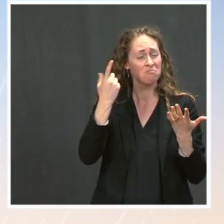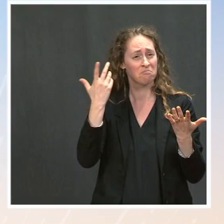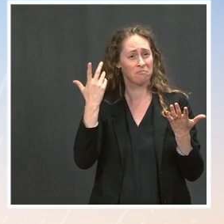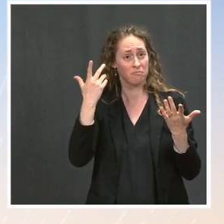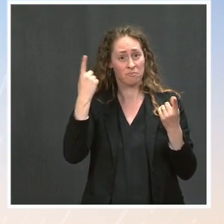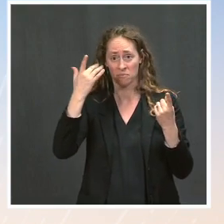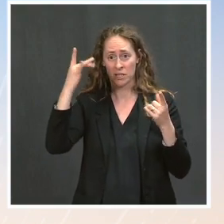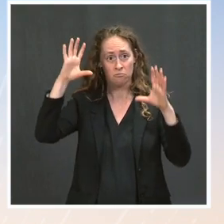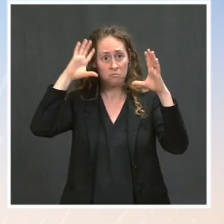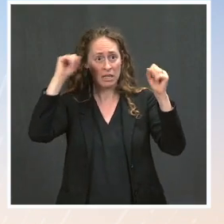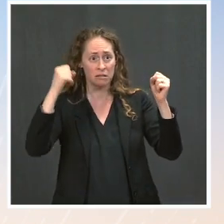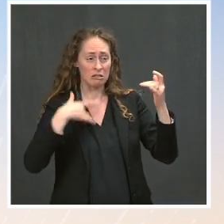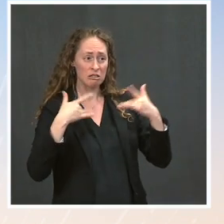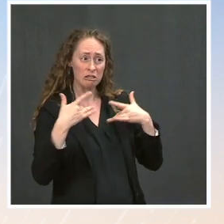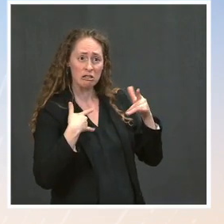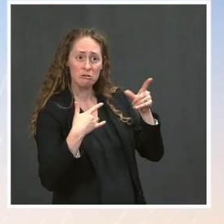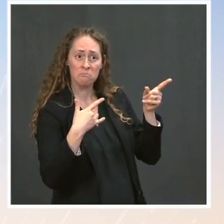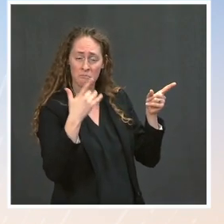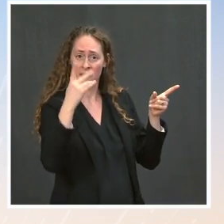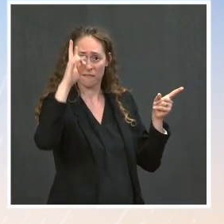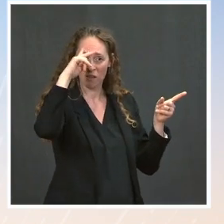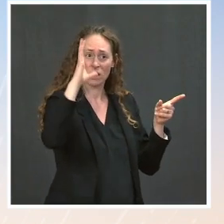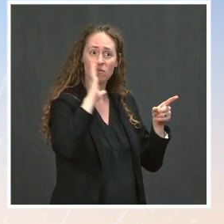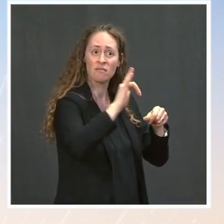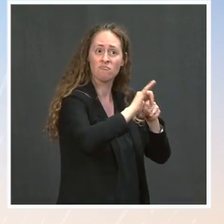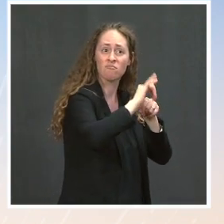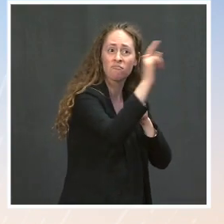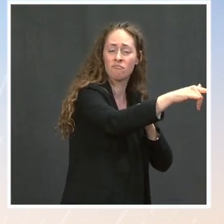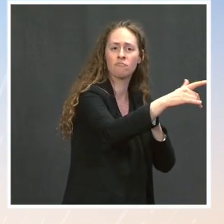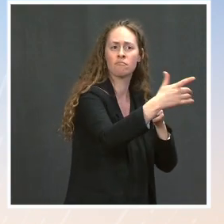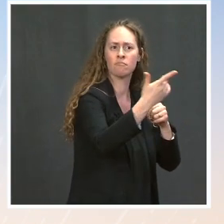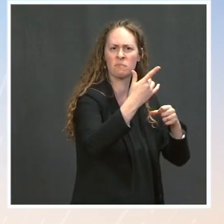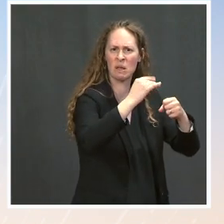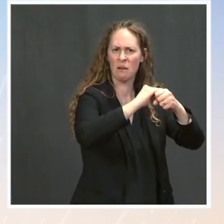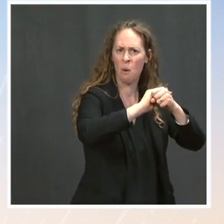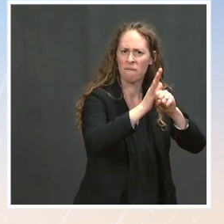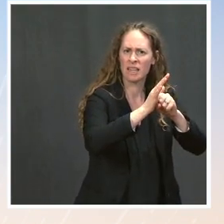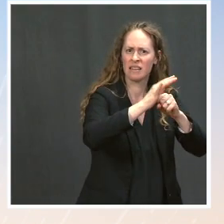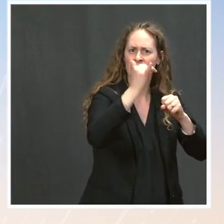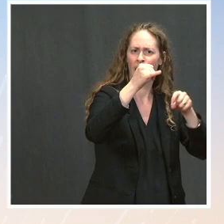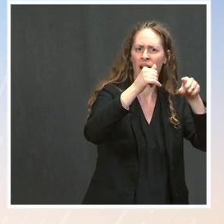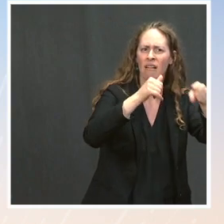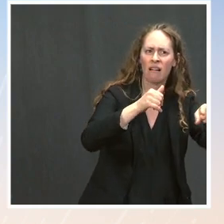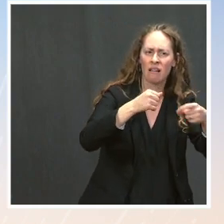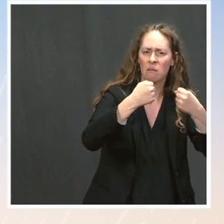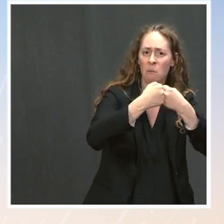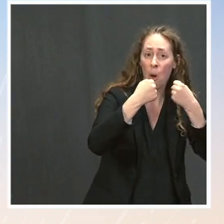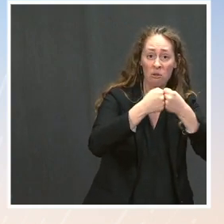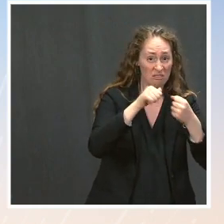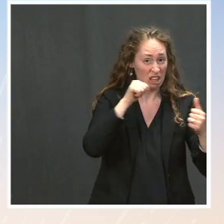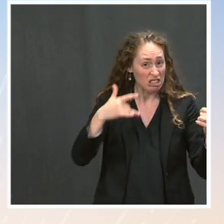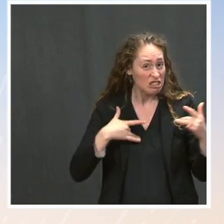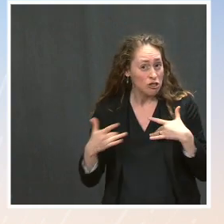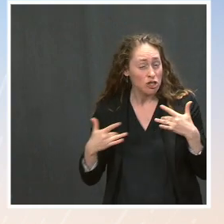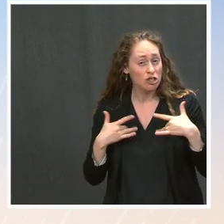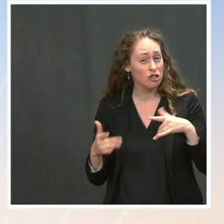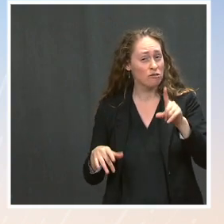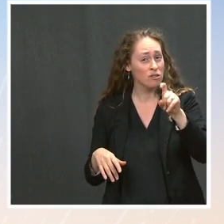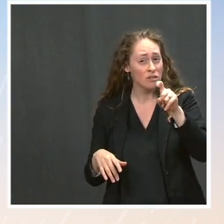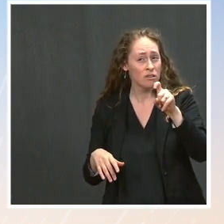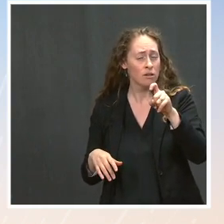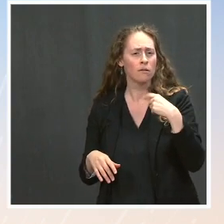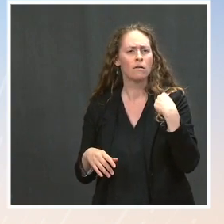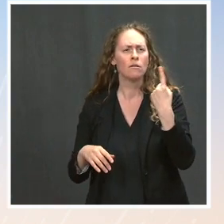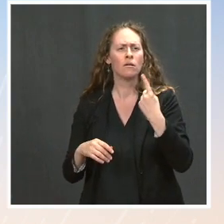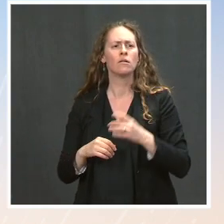COVID at the border than other places that she has traveled recently? We certainly know that the number of people who are